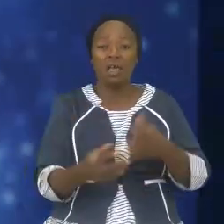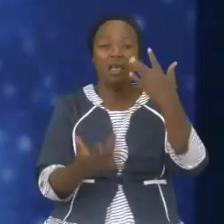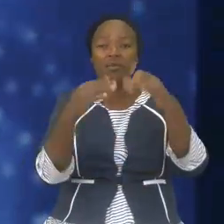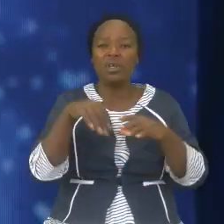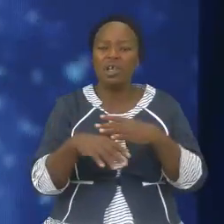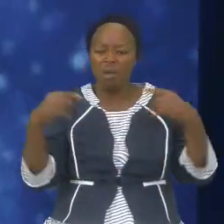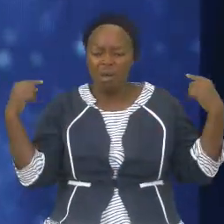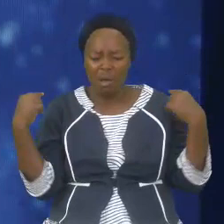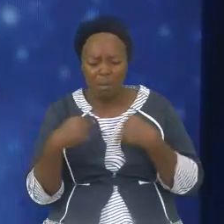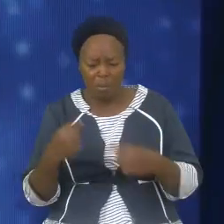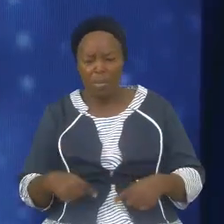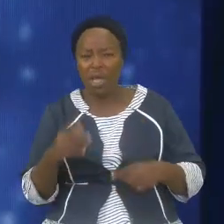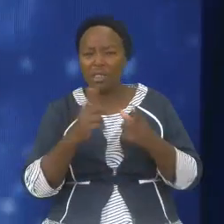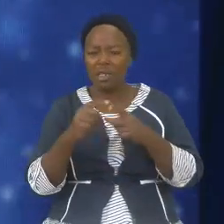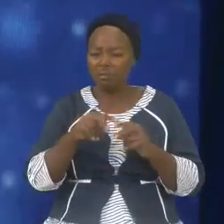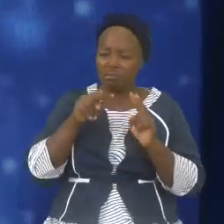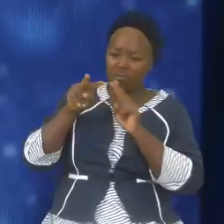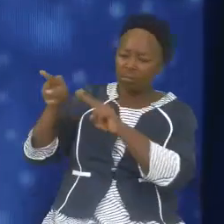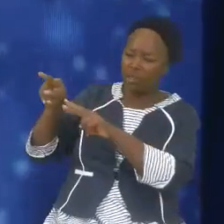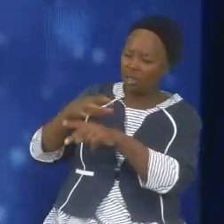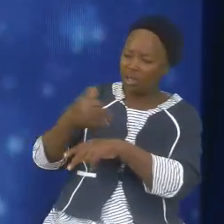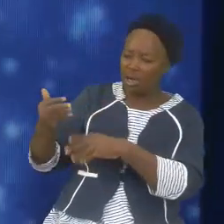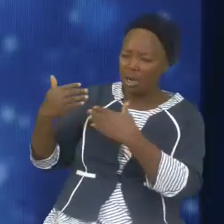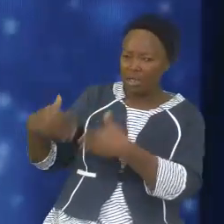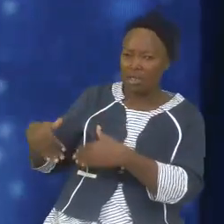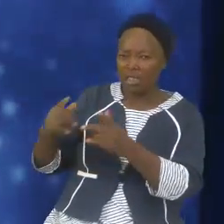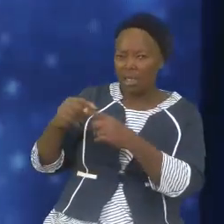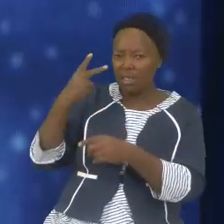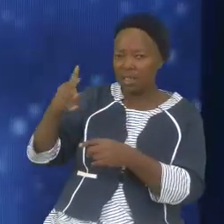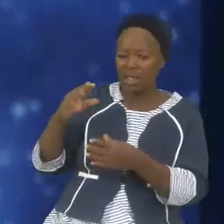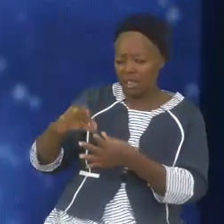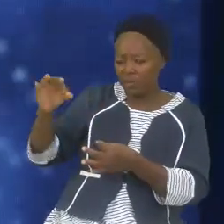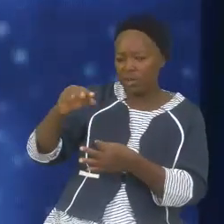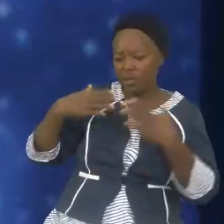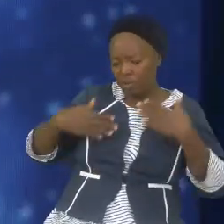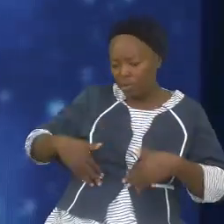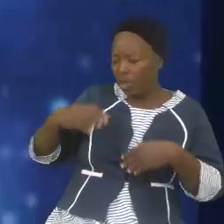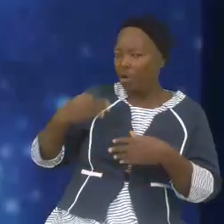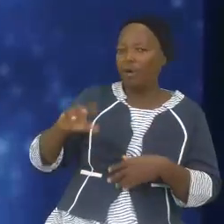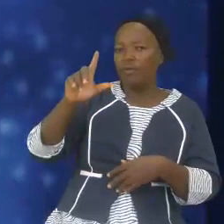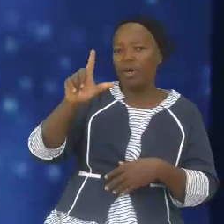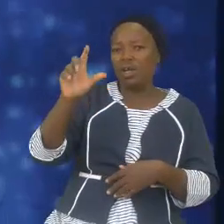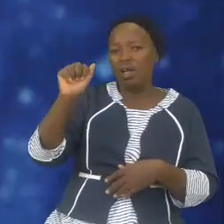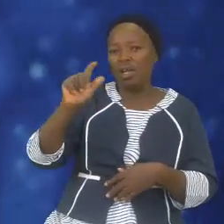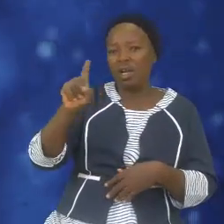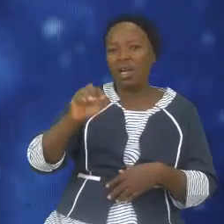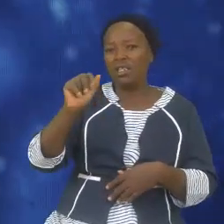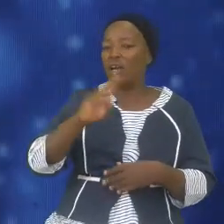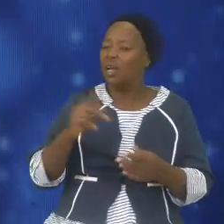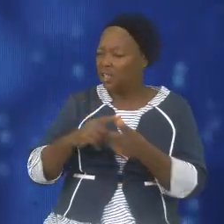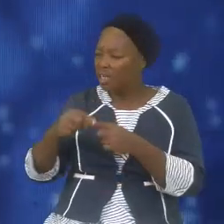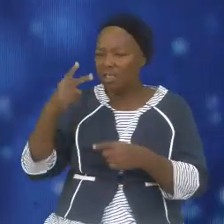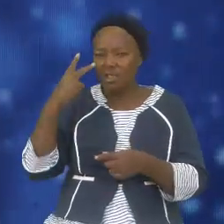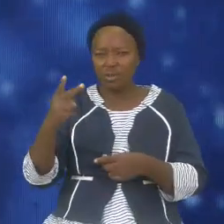he looked on the other side. He saw the spirit body of Lazarus. And then he also saw the